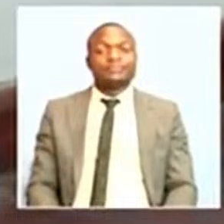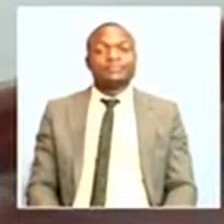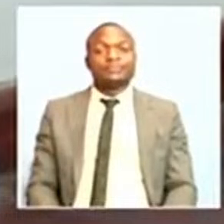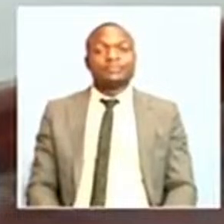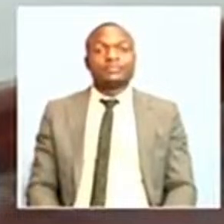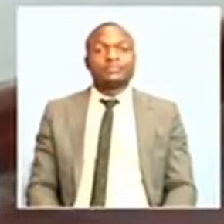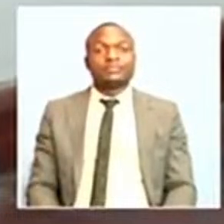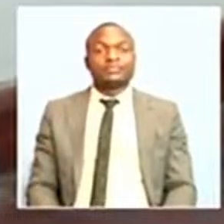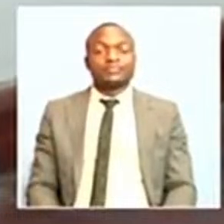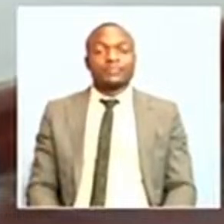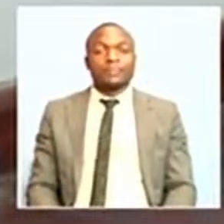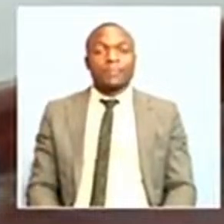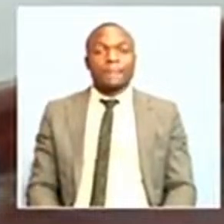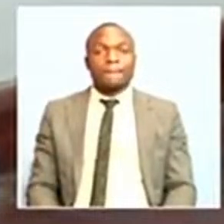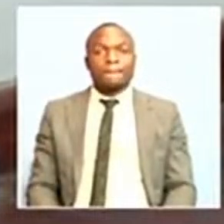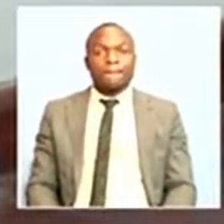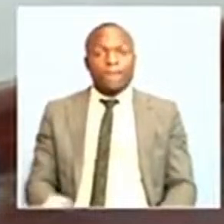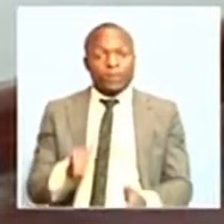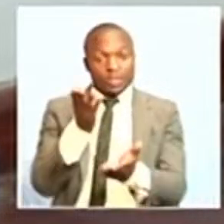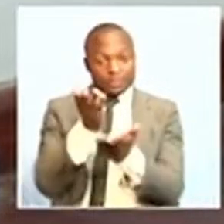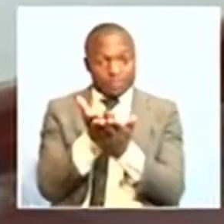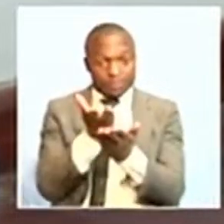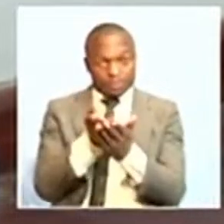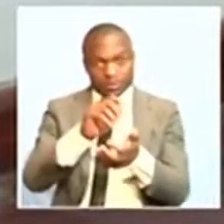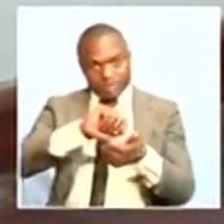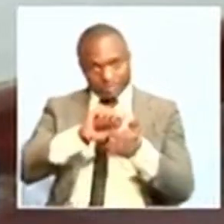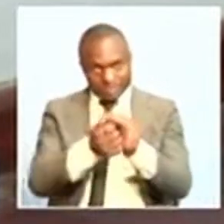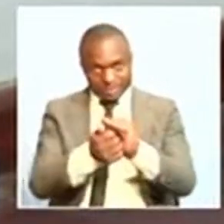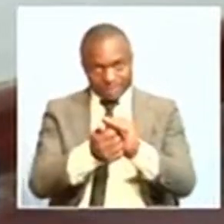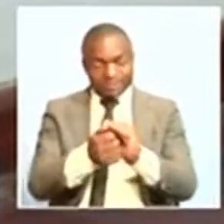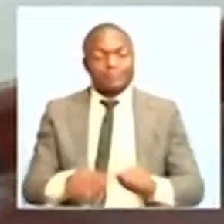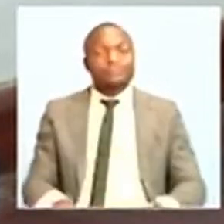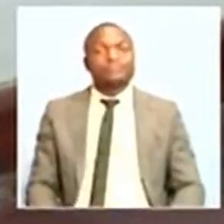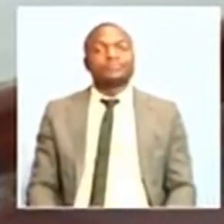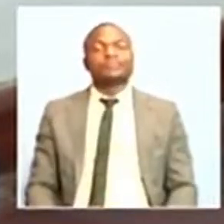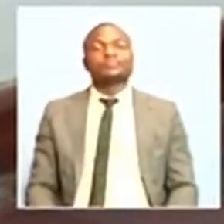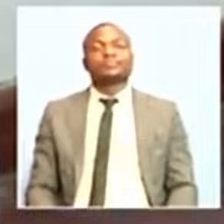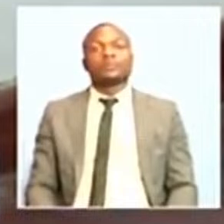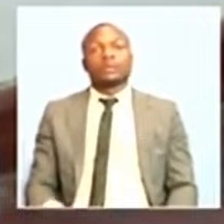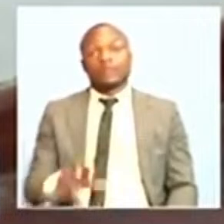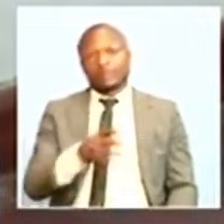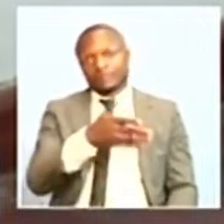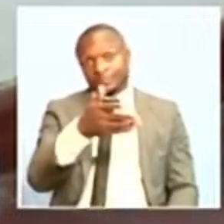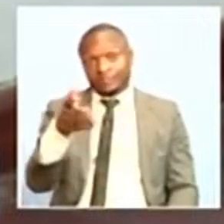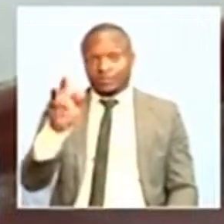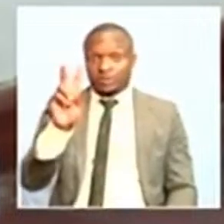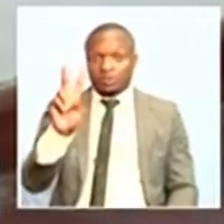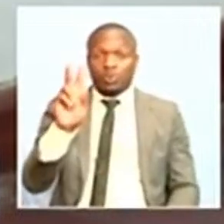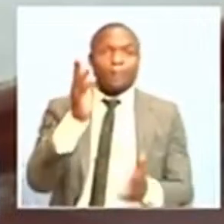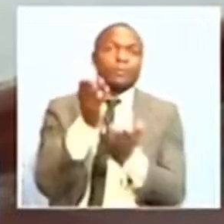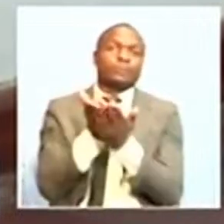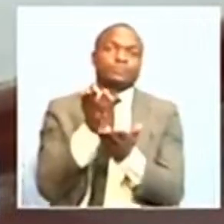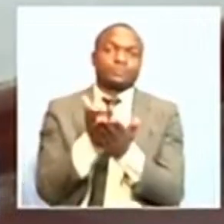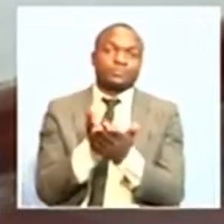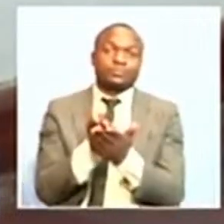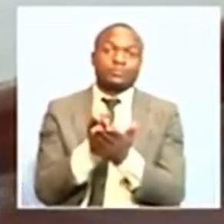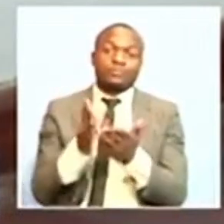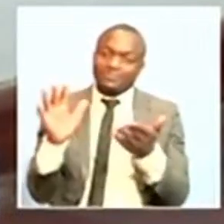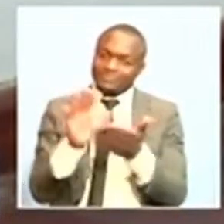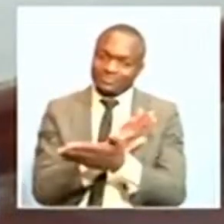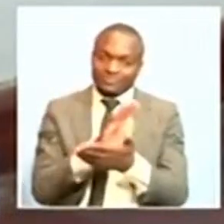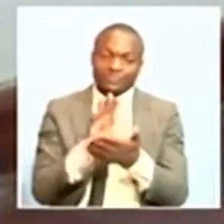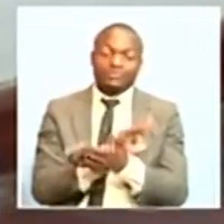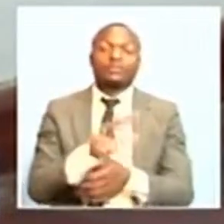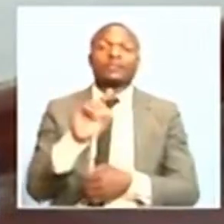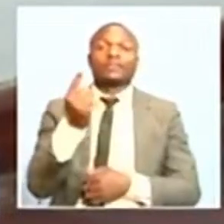so coming to the proposed amendment, there are two proposals, and I'll quickly run through them. The